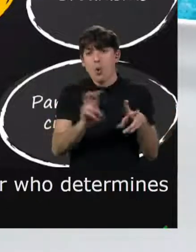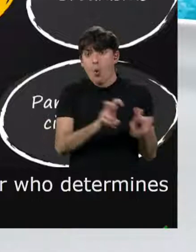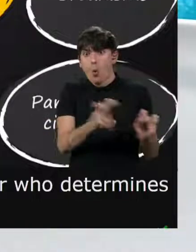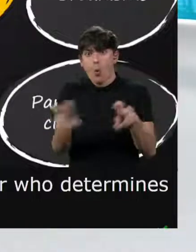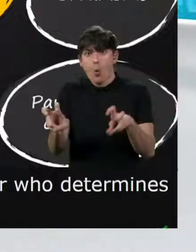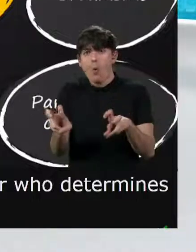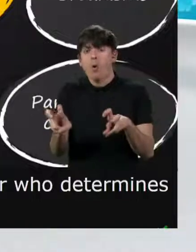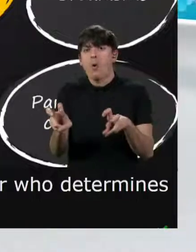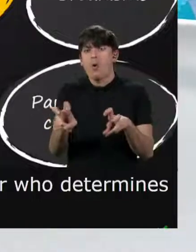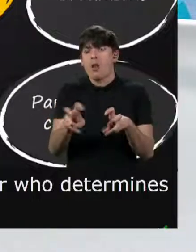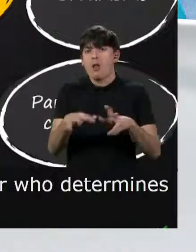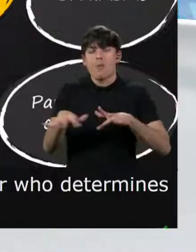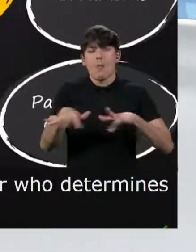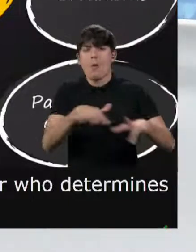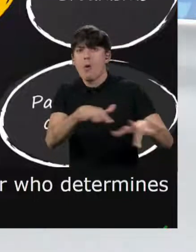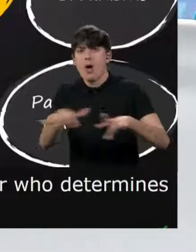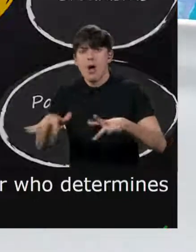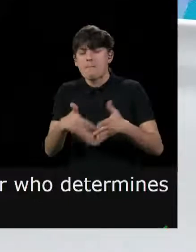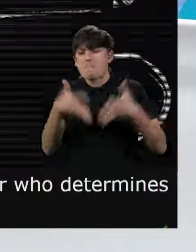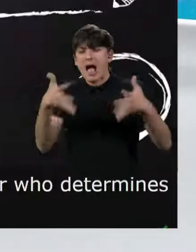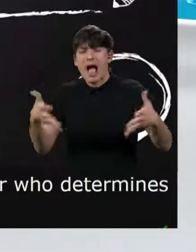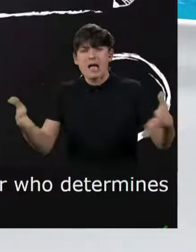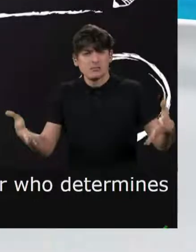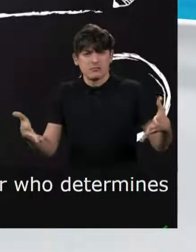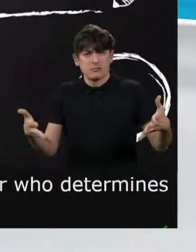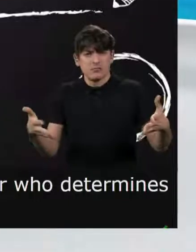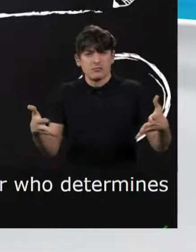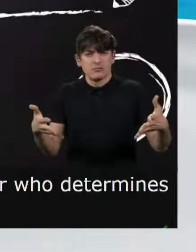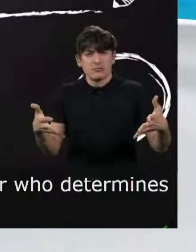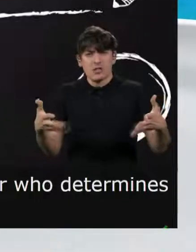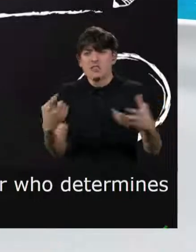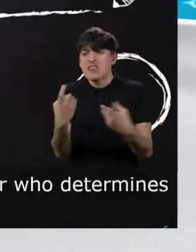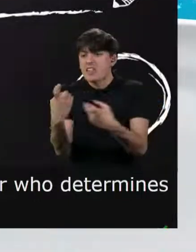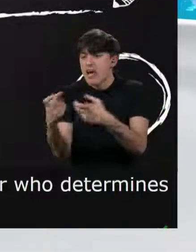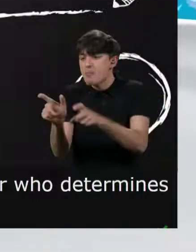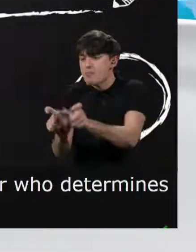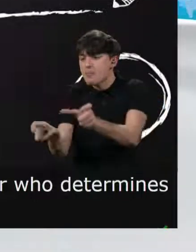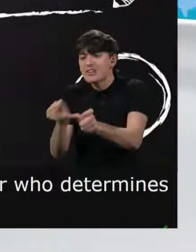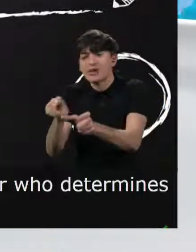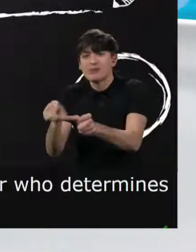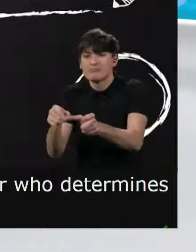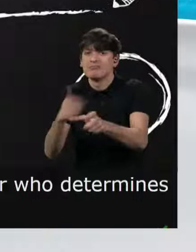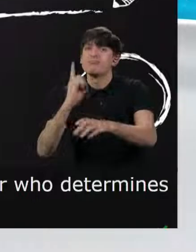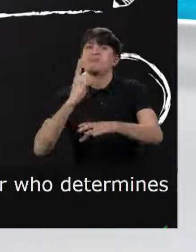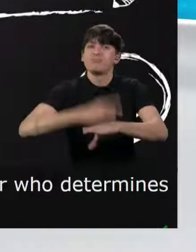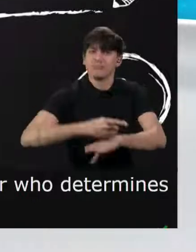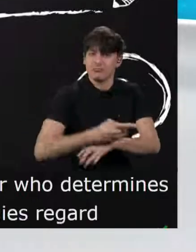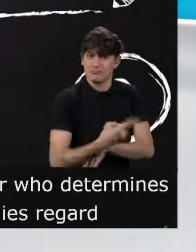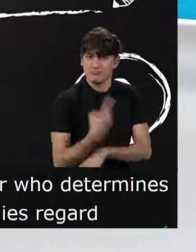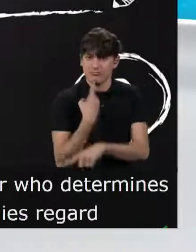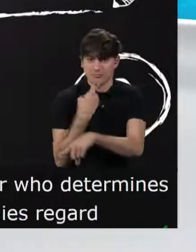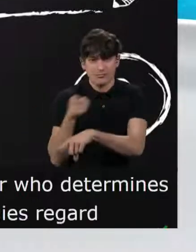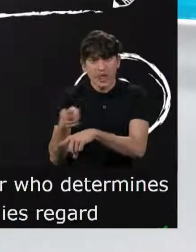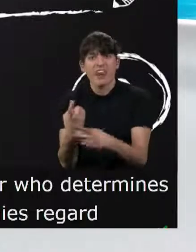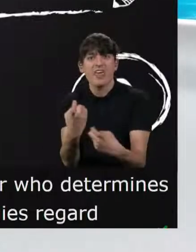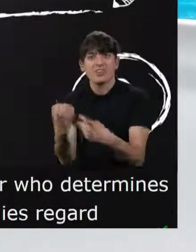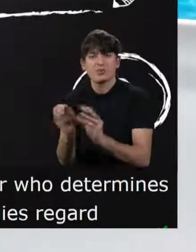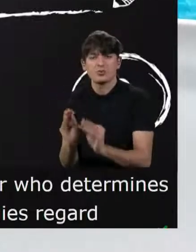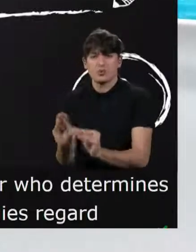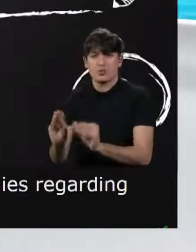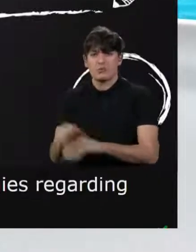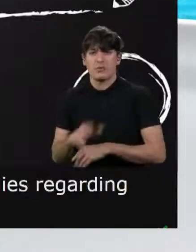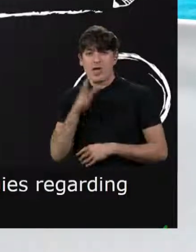The new methodologies regarding mobility needs to be done according